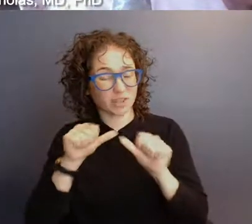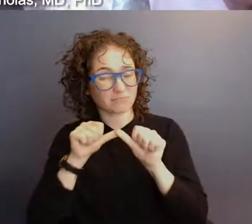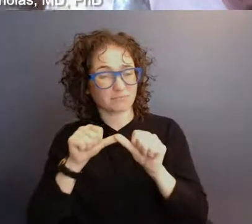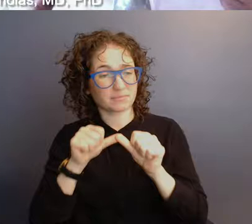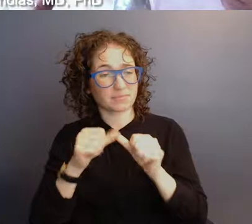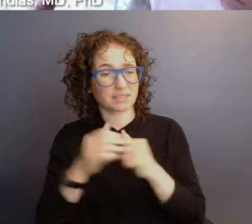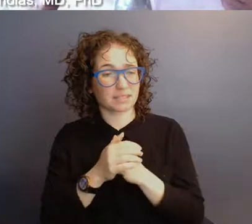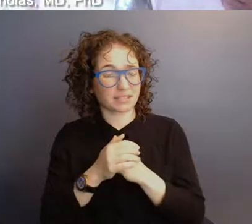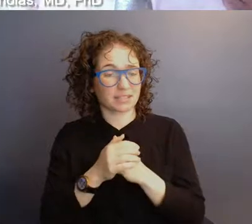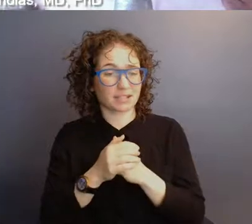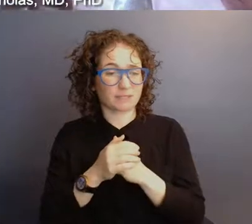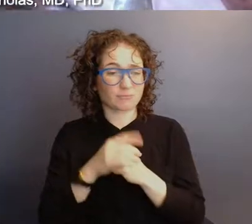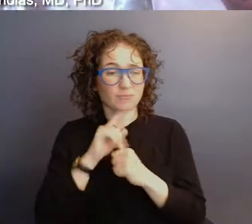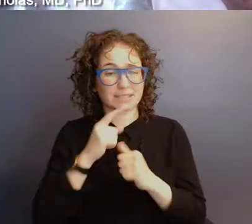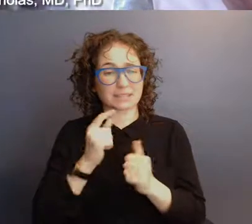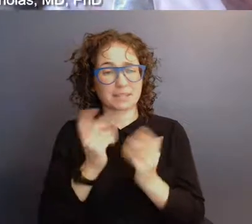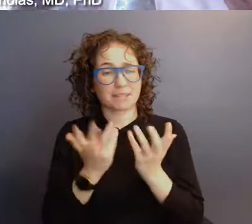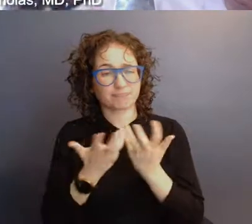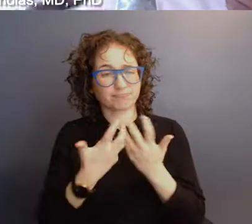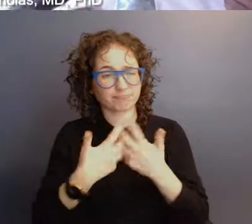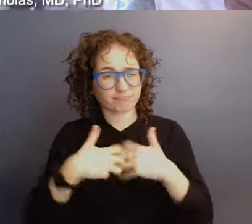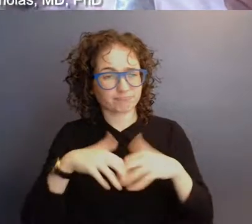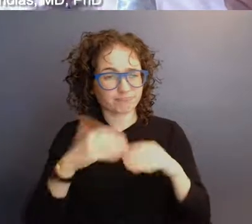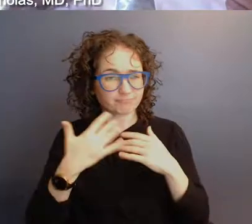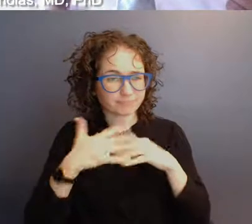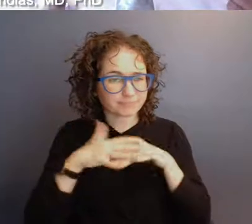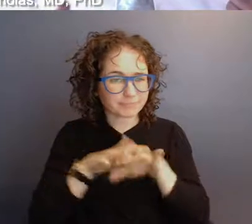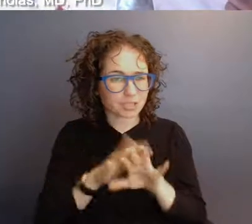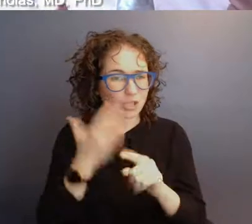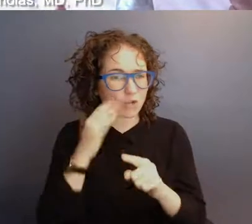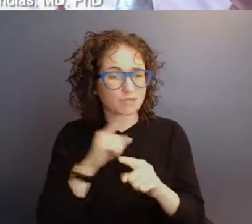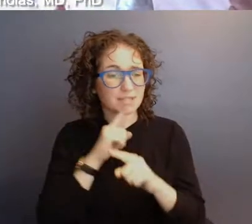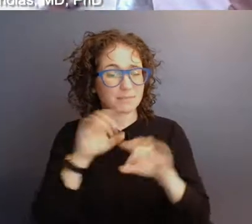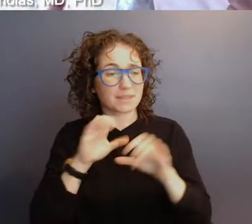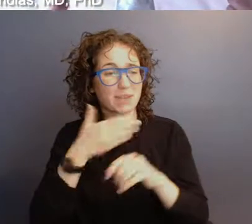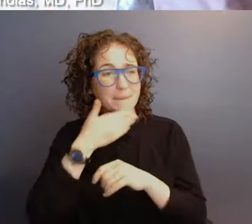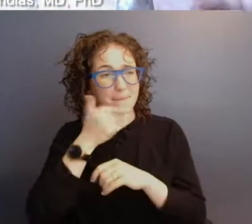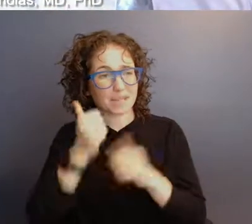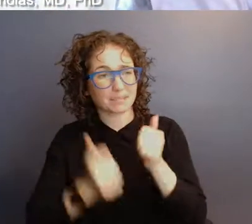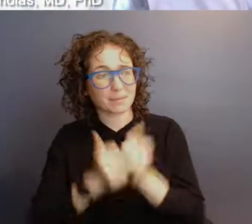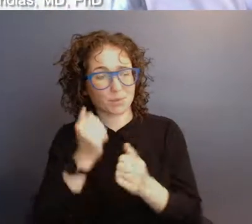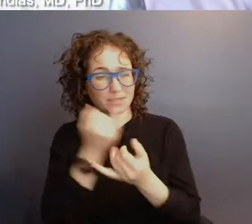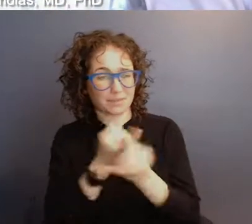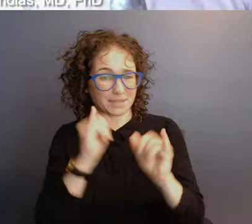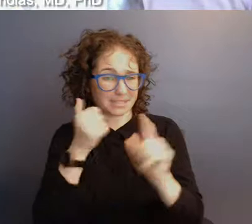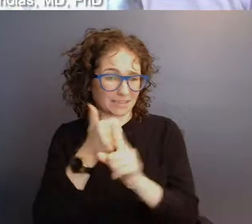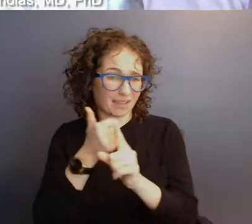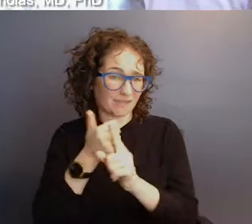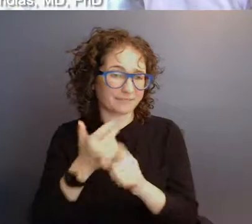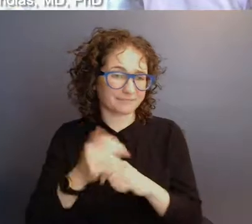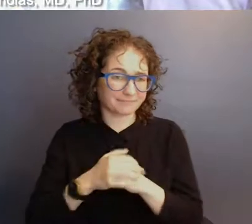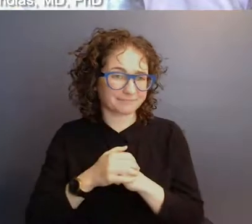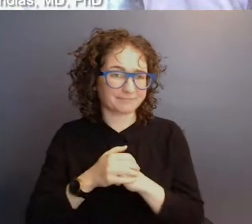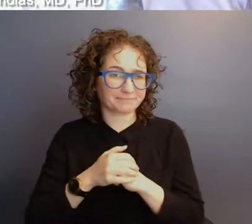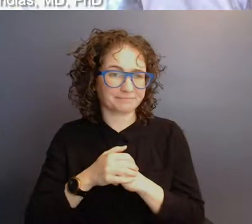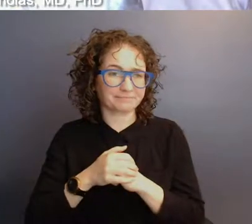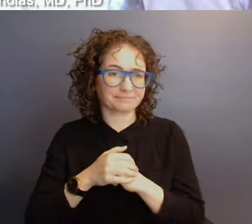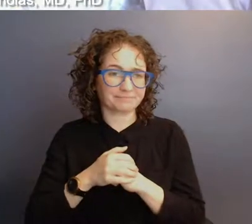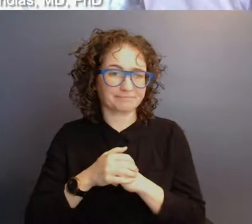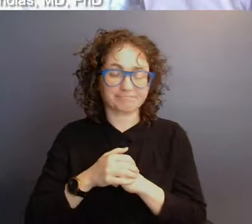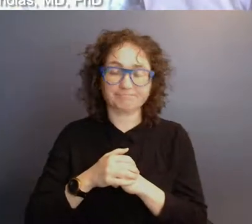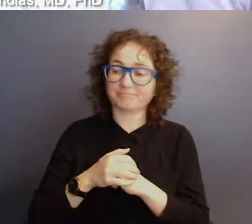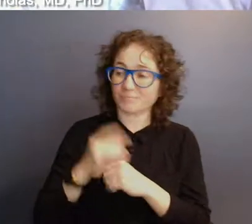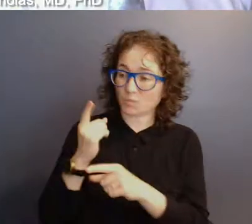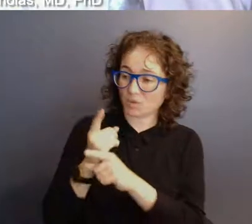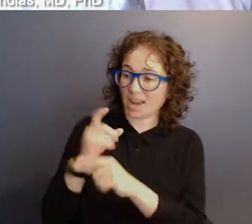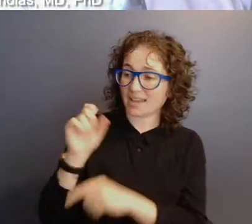be integrated, and to be their best and most independent persons themselves. Right. And I also think